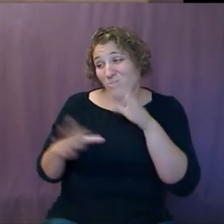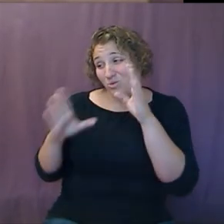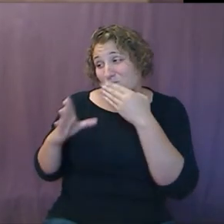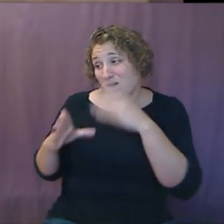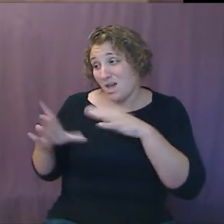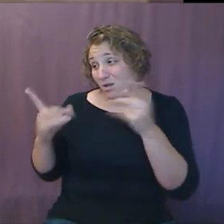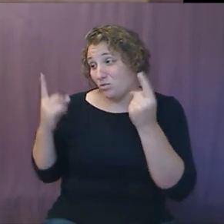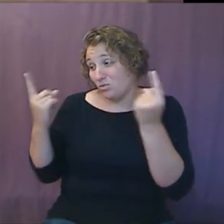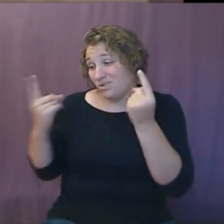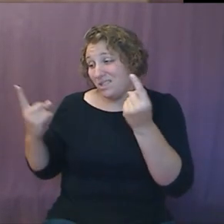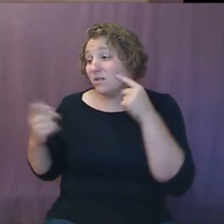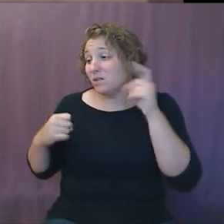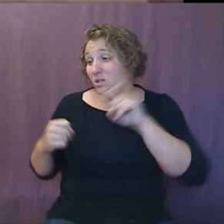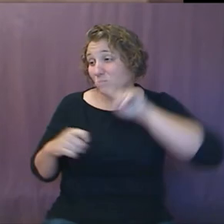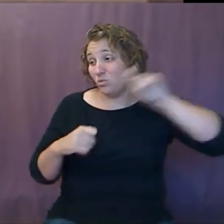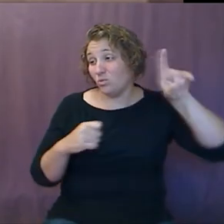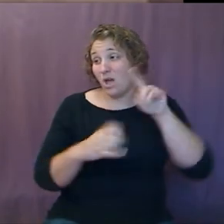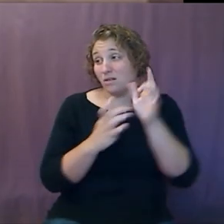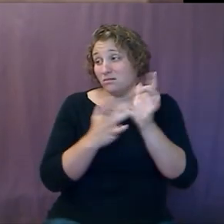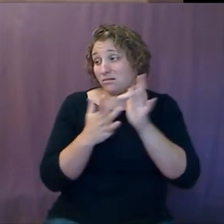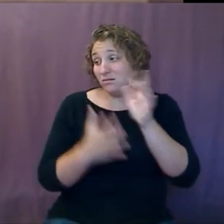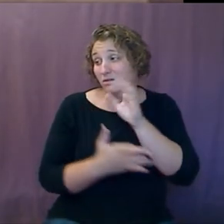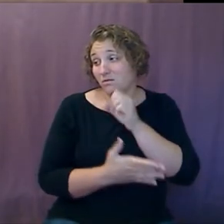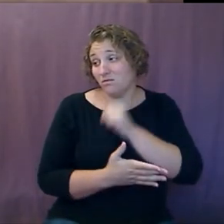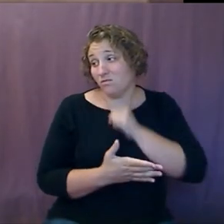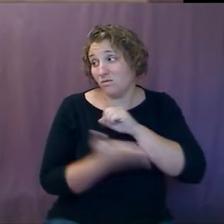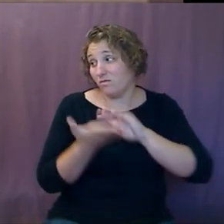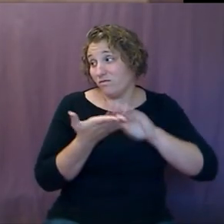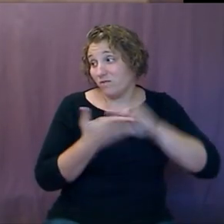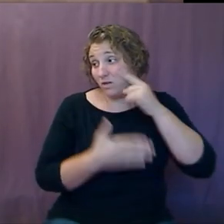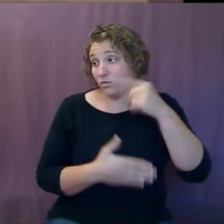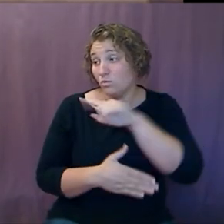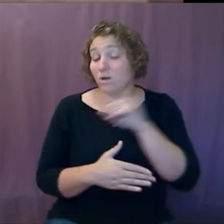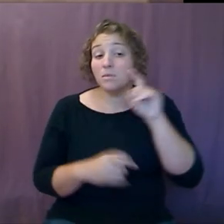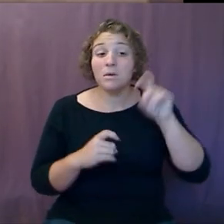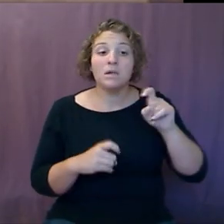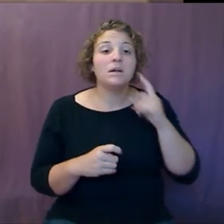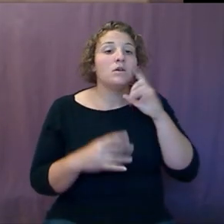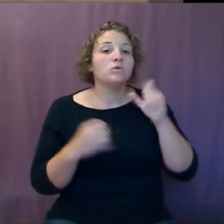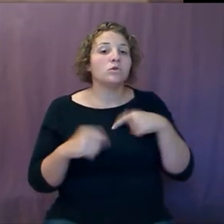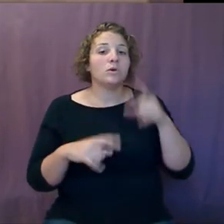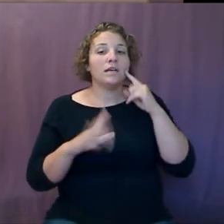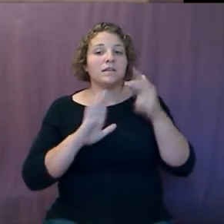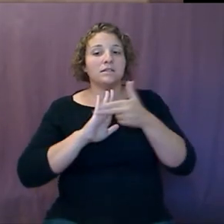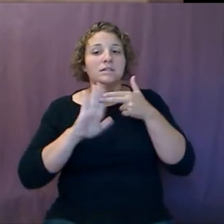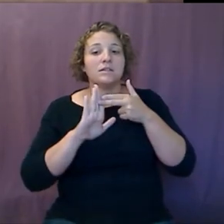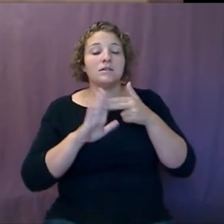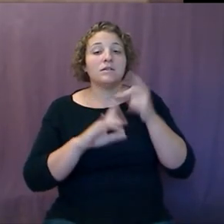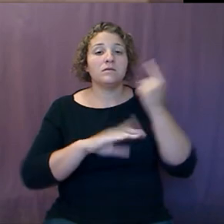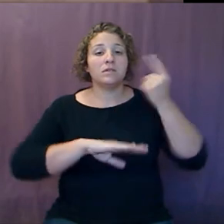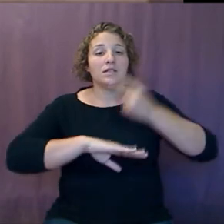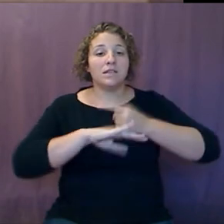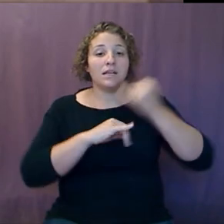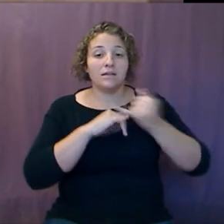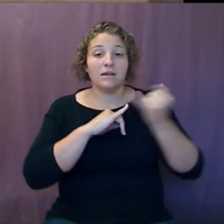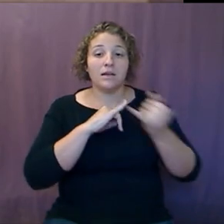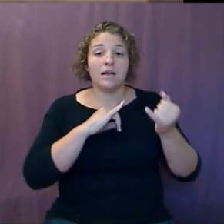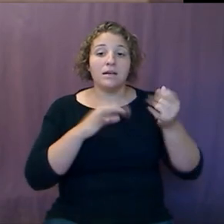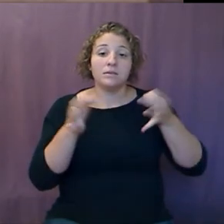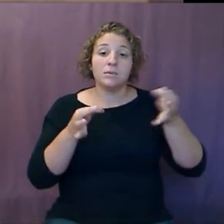to his conviction and we ask Christ's forgiveness he then seals us with the Spirit of God to the day of redemption filling your heart giving you peace